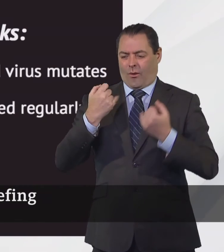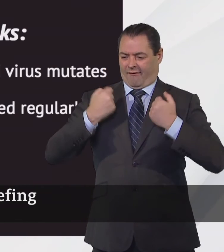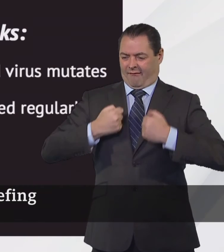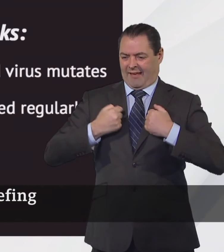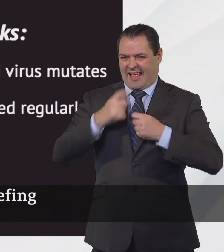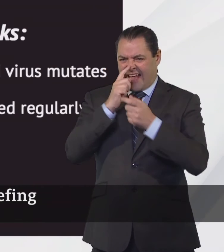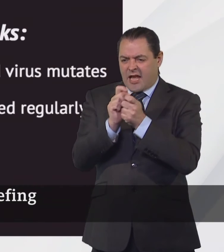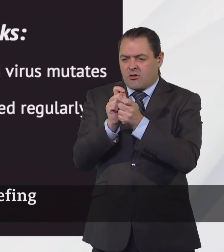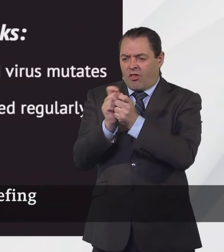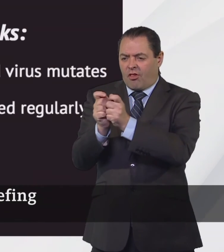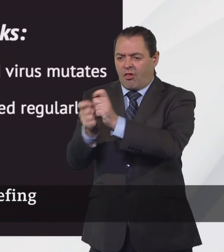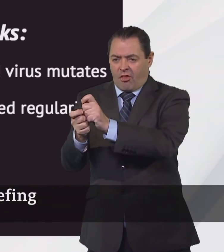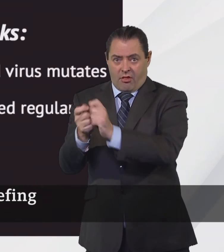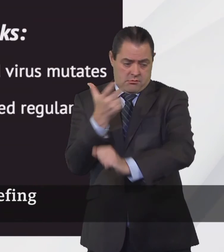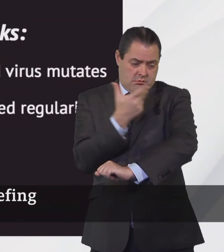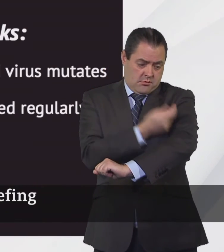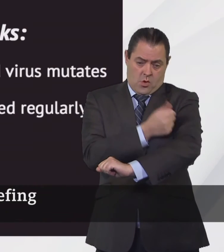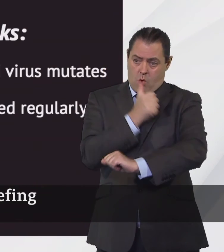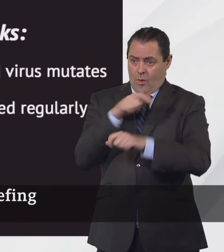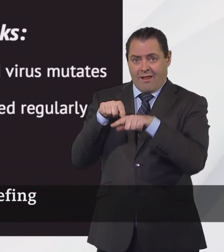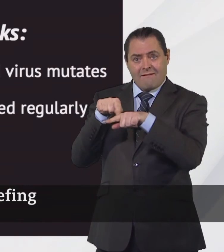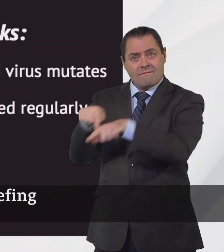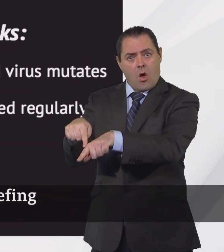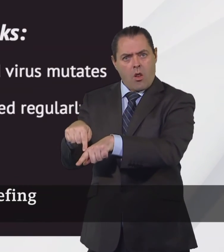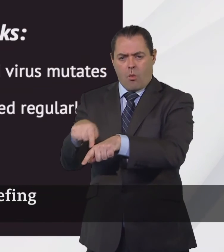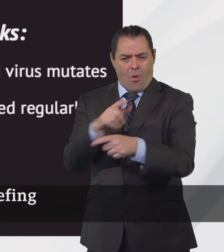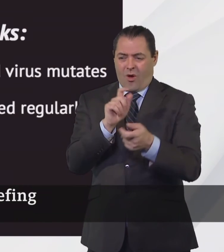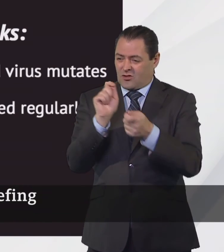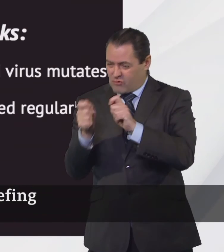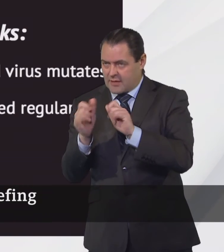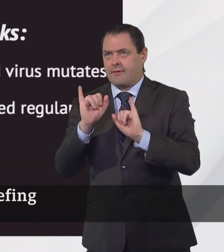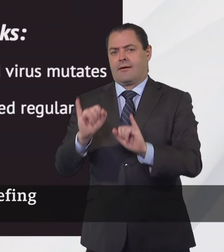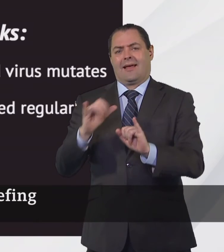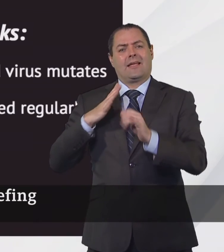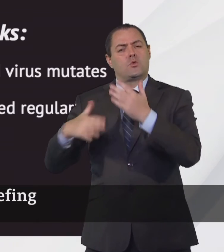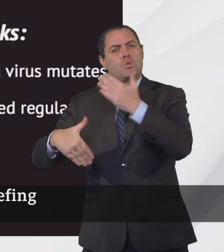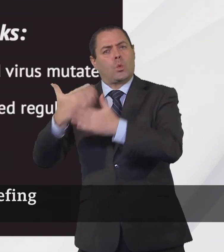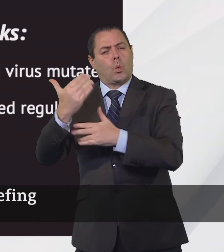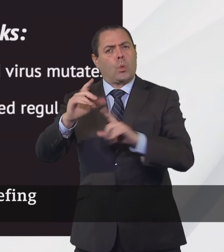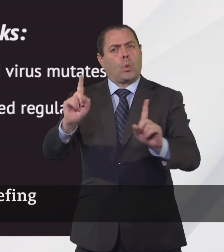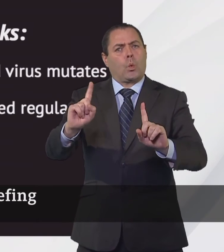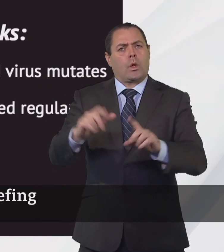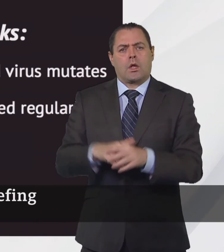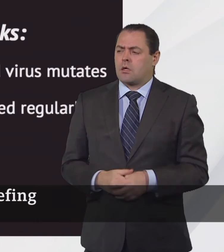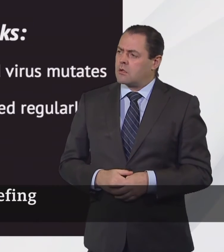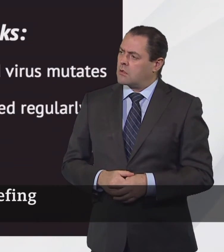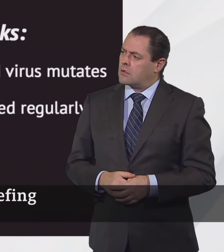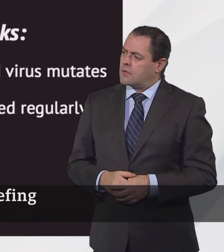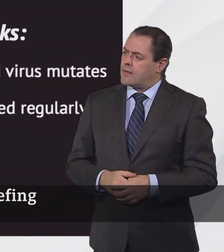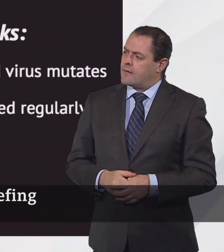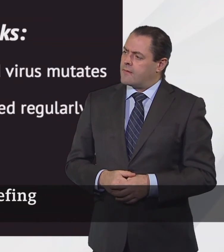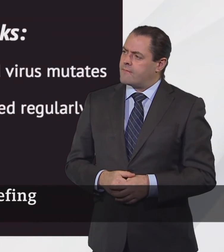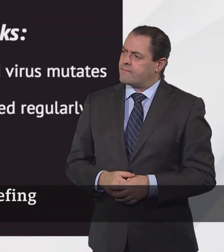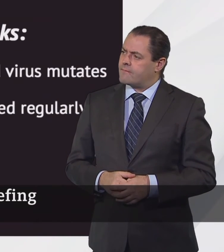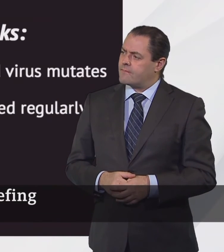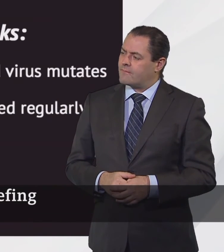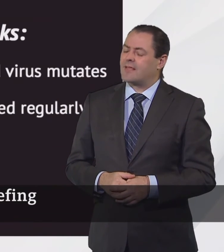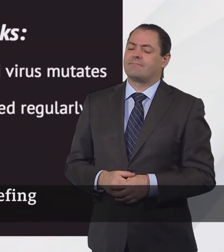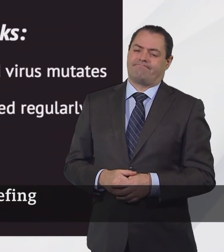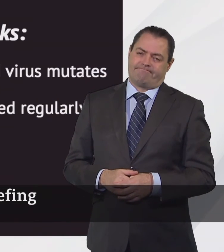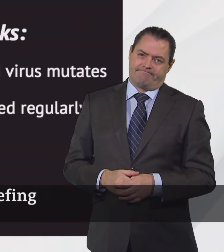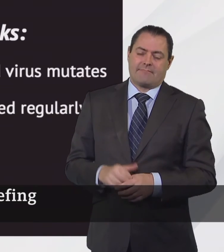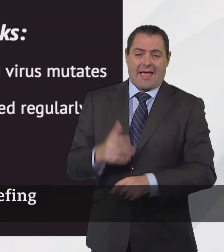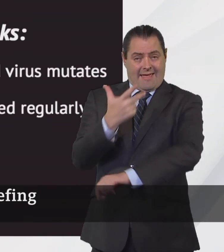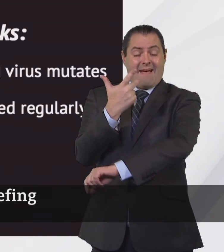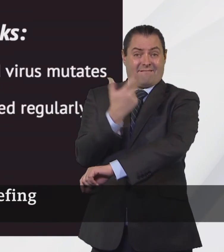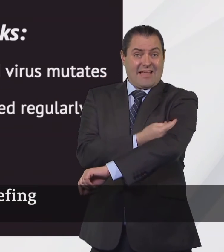akin to the flu vaccine? I think that's probably one for you, Patrick and Chris. Yes, so the vaccines are